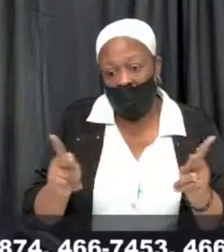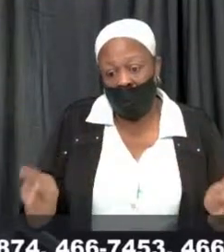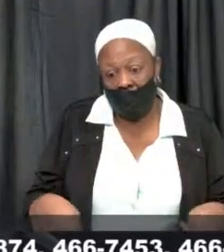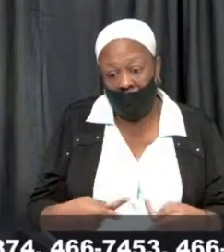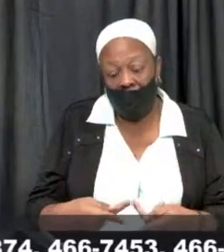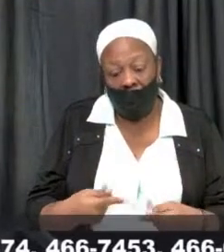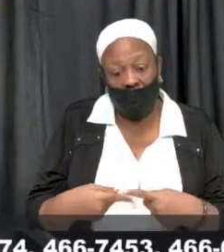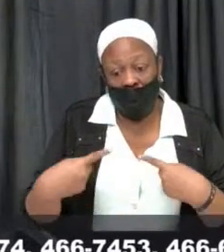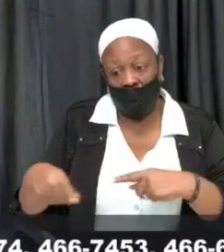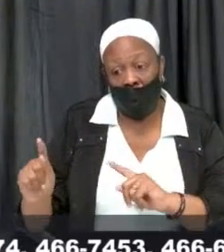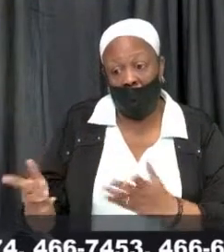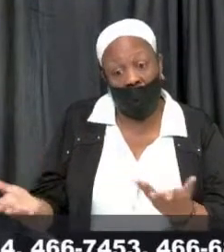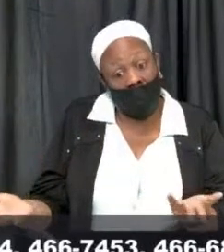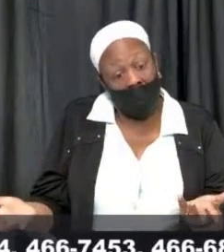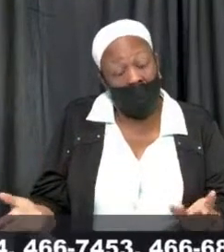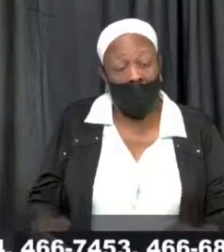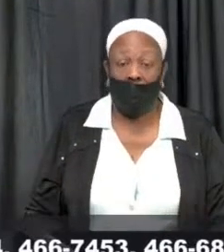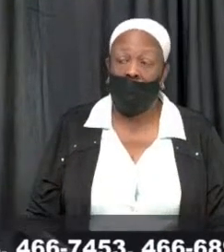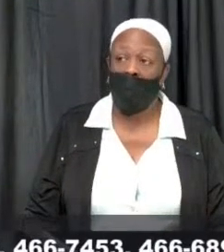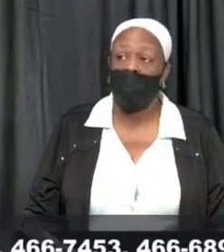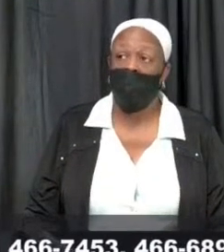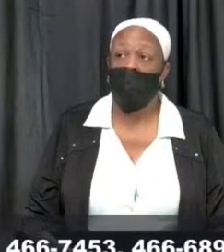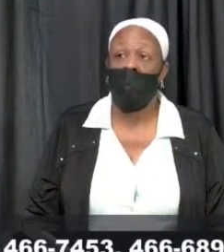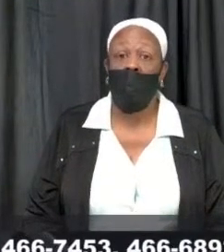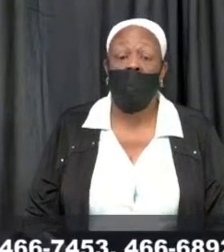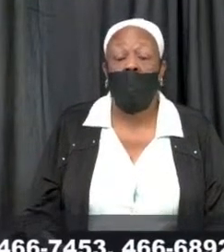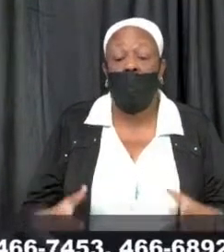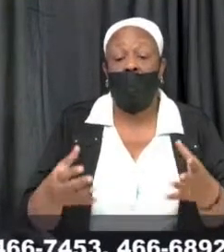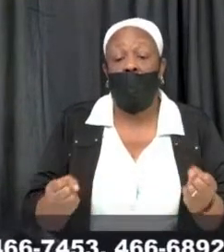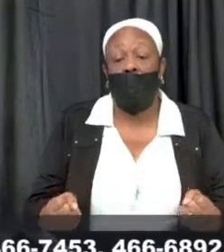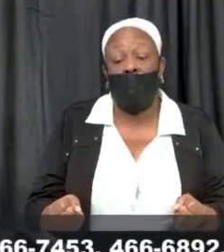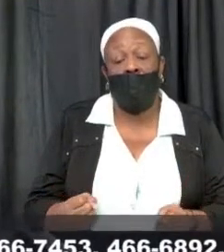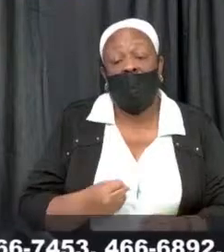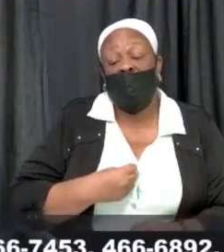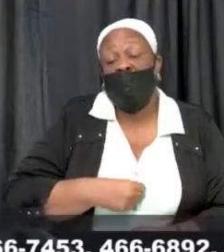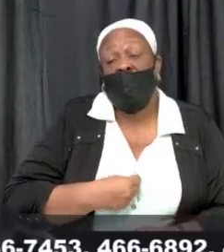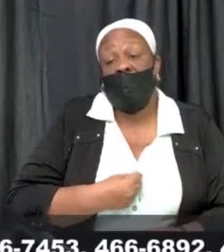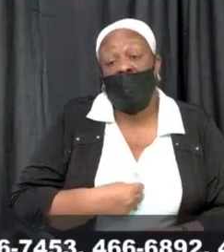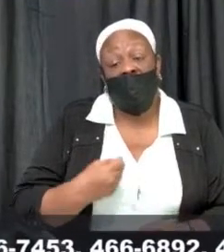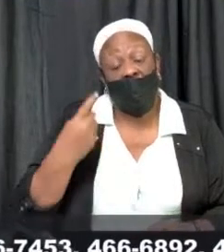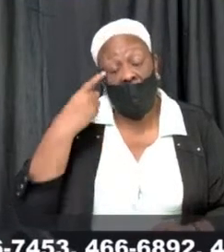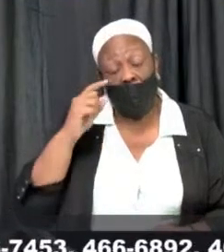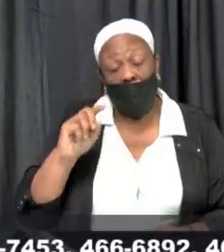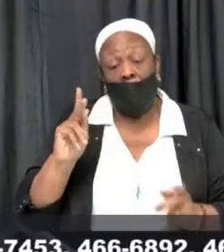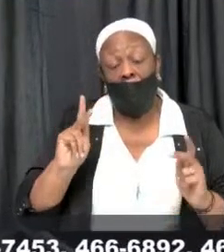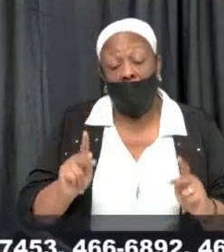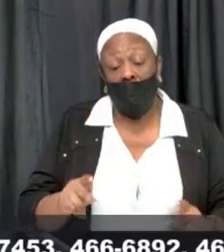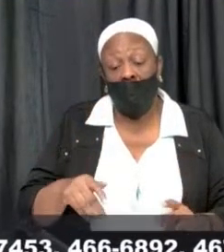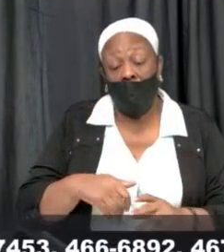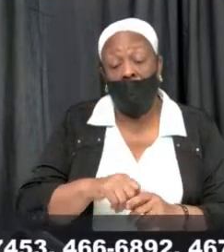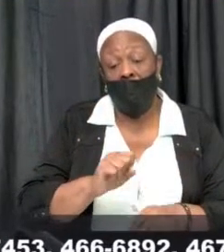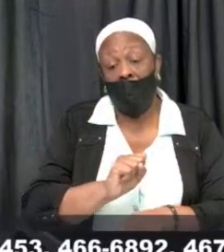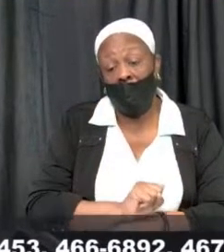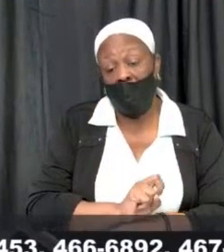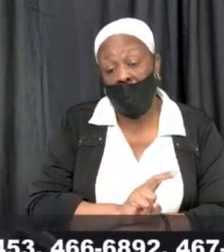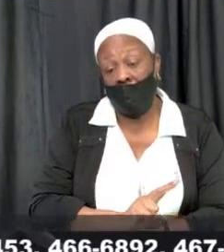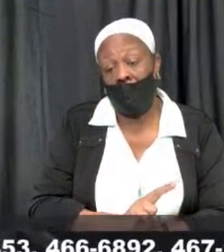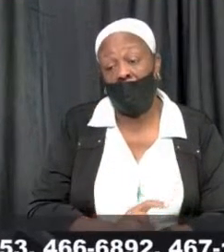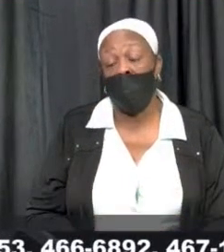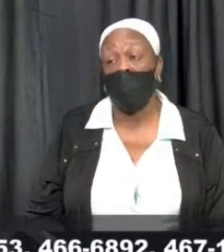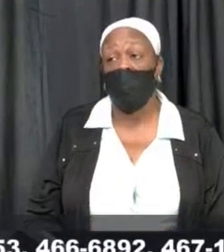to express solidarity with the NEOC in St. Vincent and the Grenadines, who are